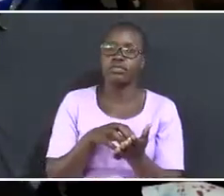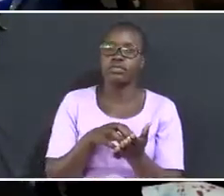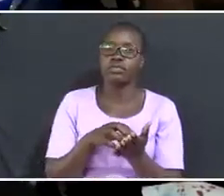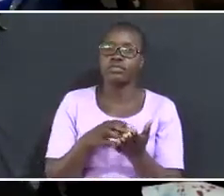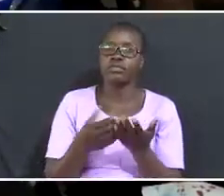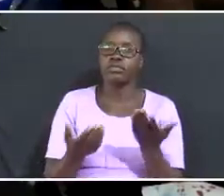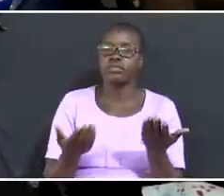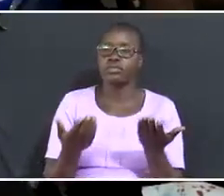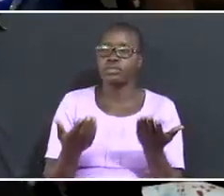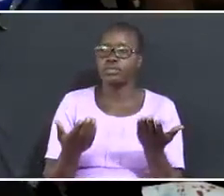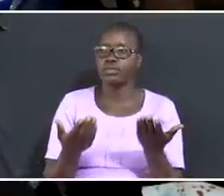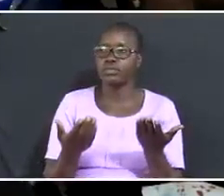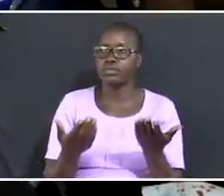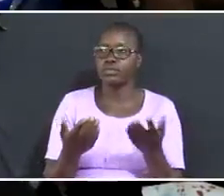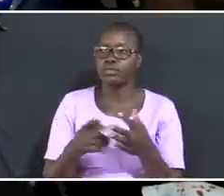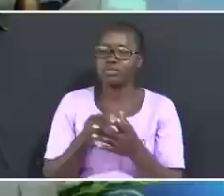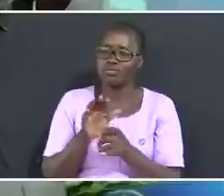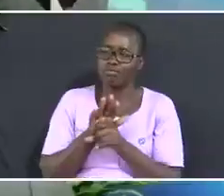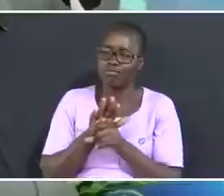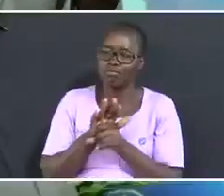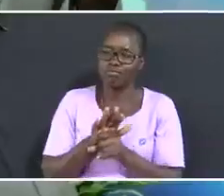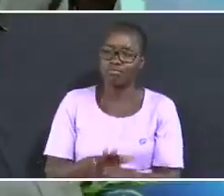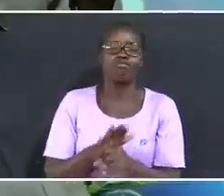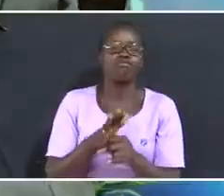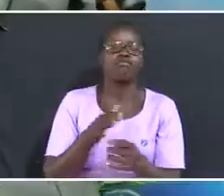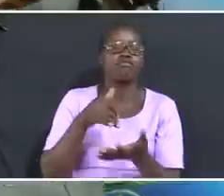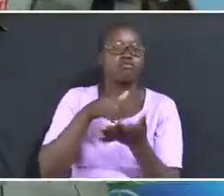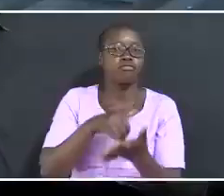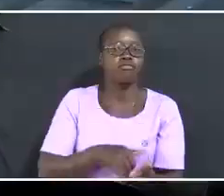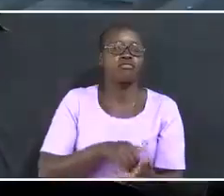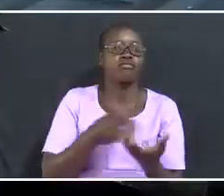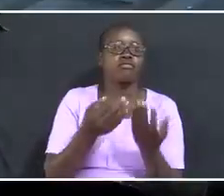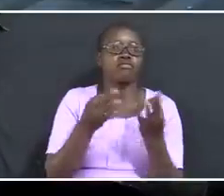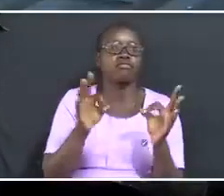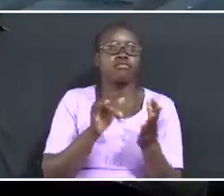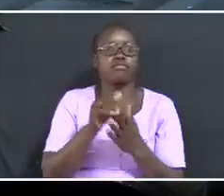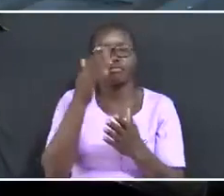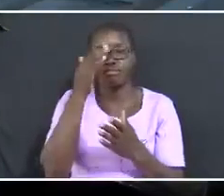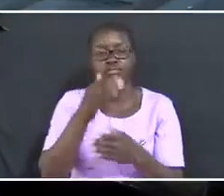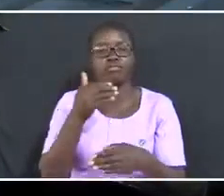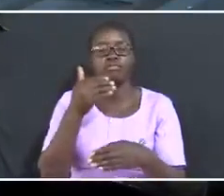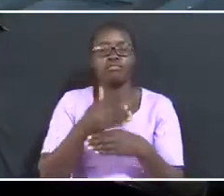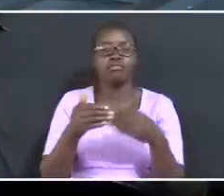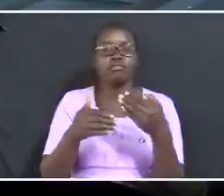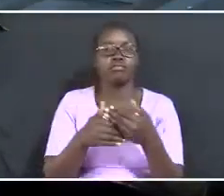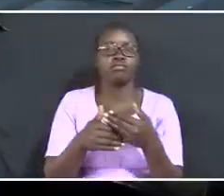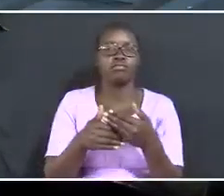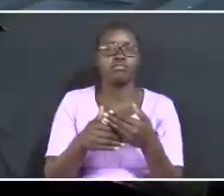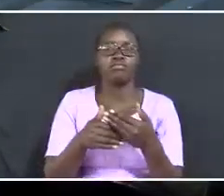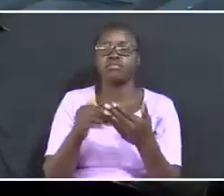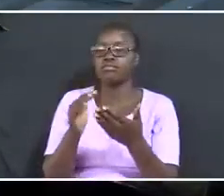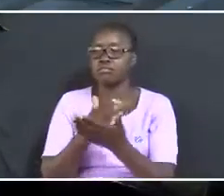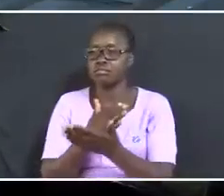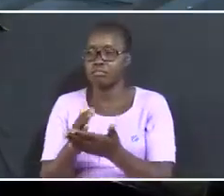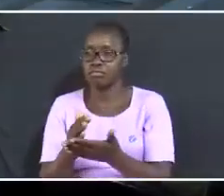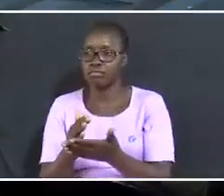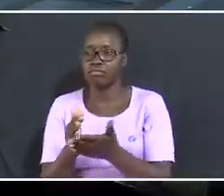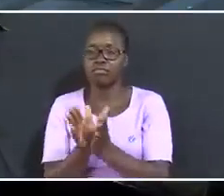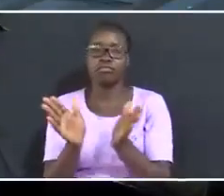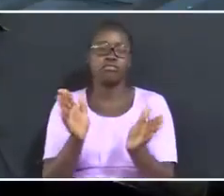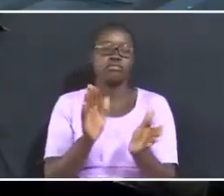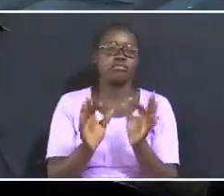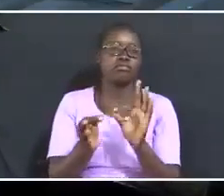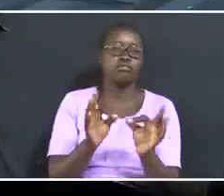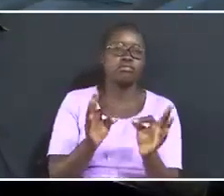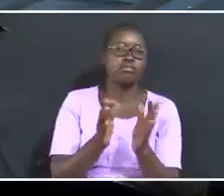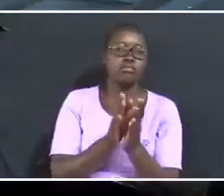begin to infringe into that freedom. That is why we have structures like a department, public affairs,